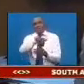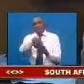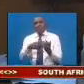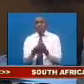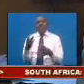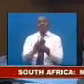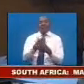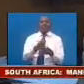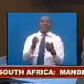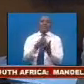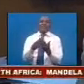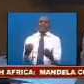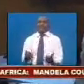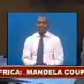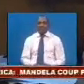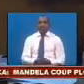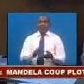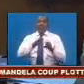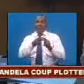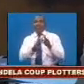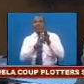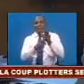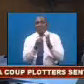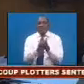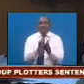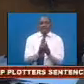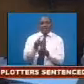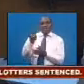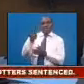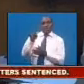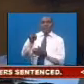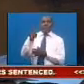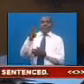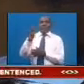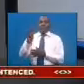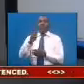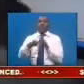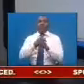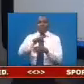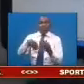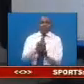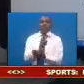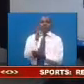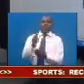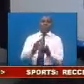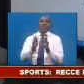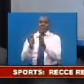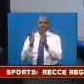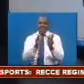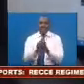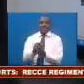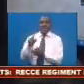files has been made easy. Figures indicate that 2.7 billion people worldwide are using the internet,